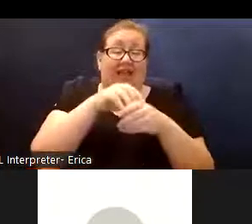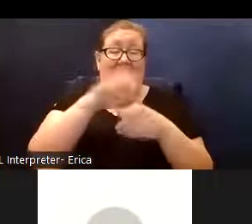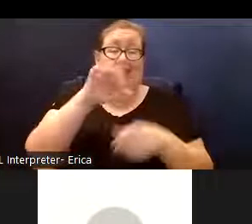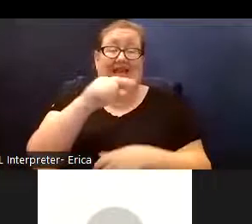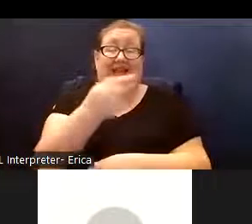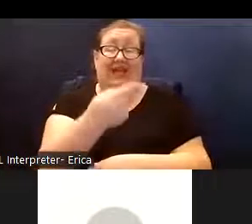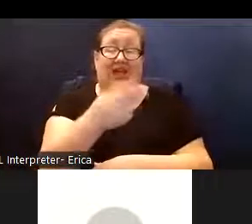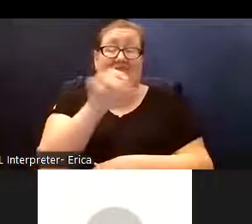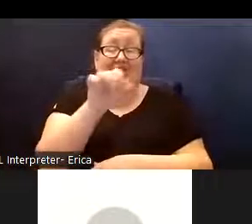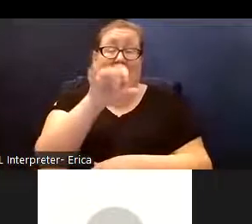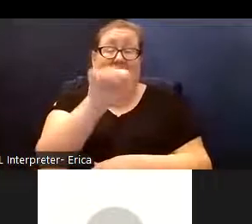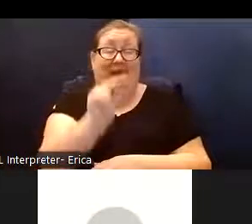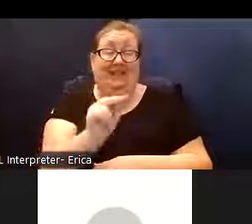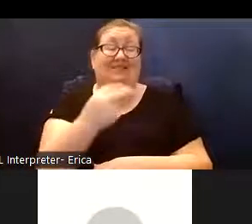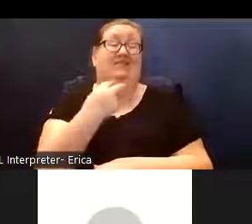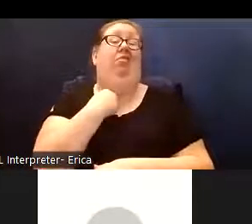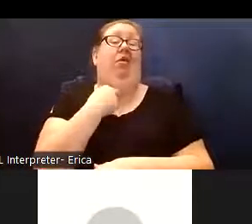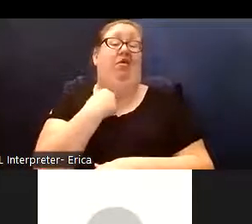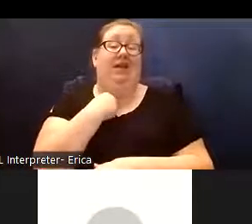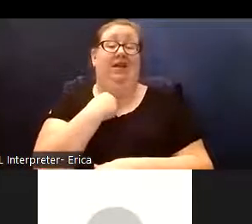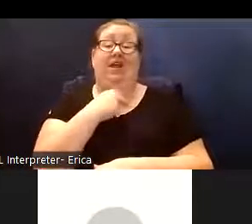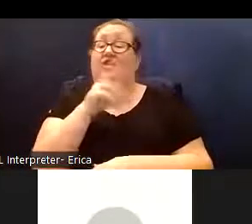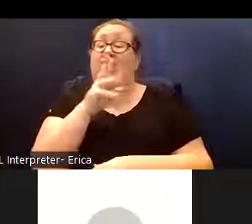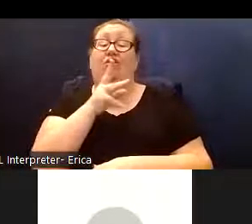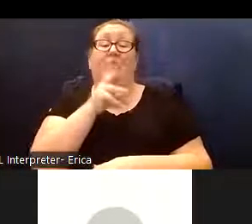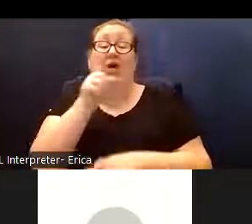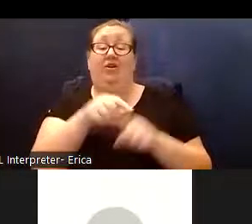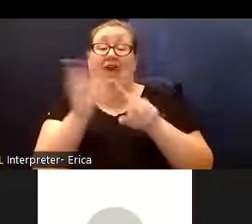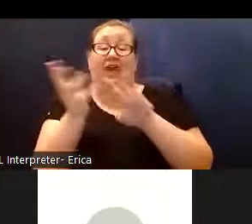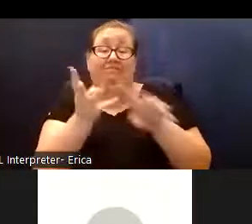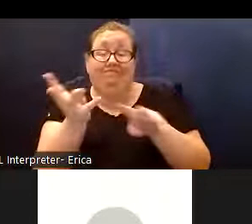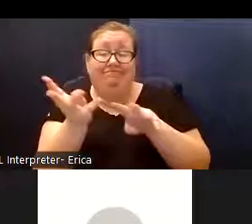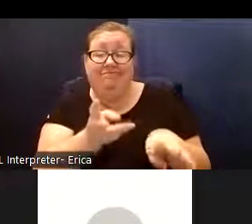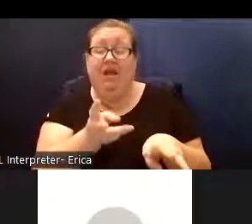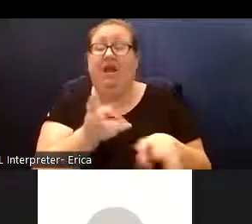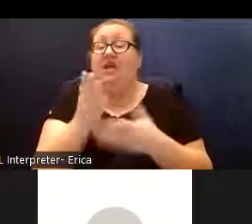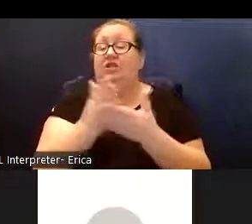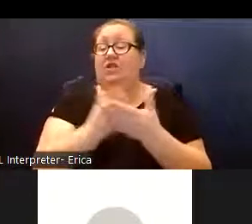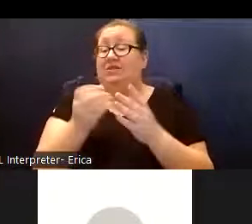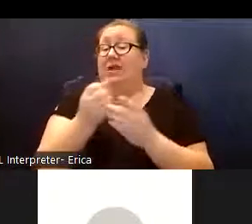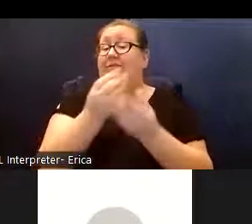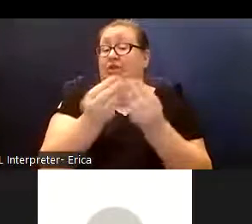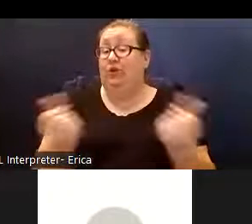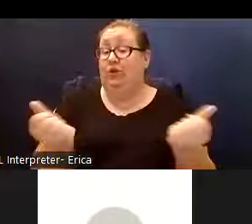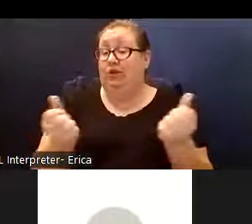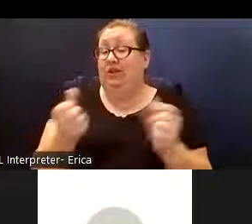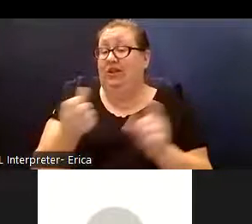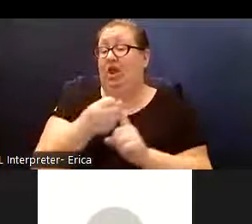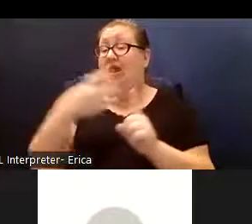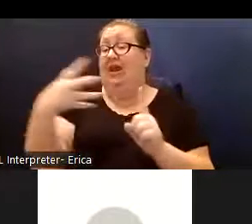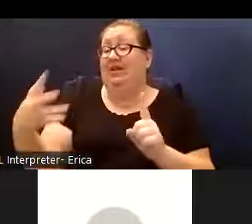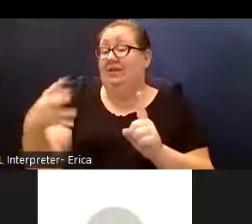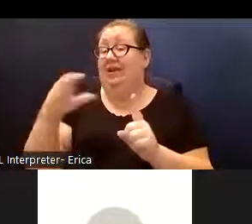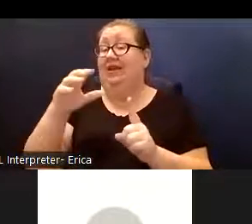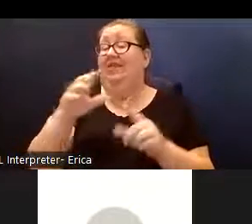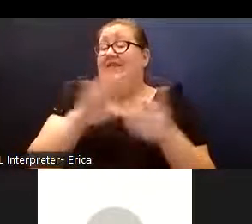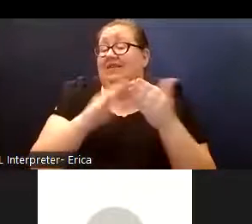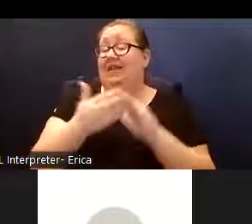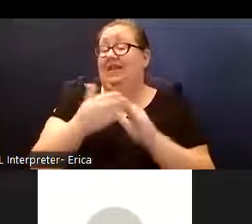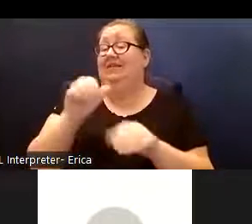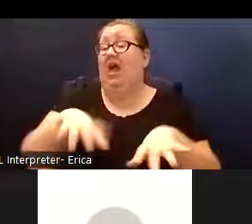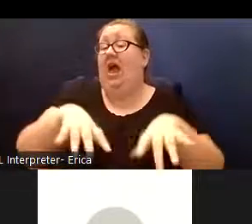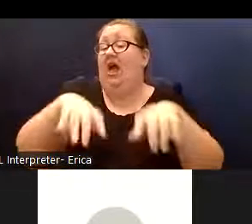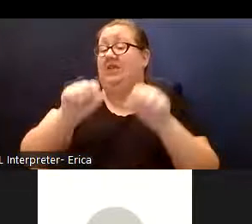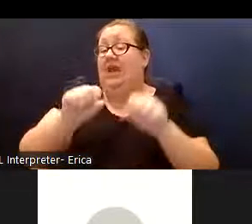to enter the drainage system. So some solutions that could address this are expanding the city's Adopt a Catch Basin program,